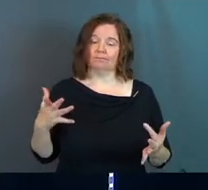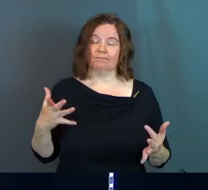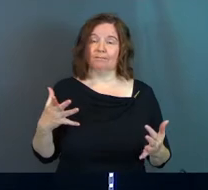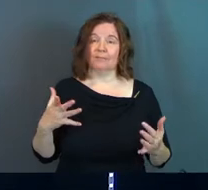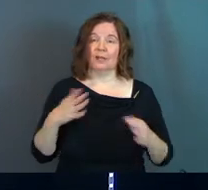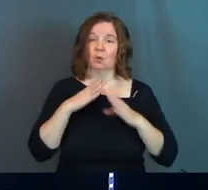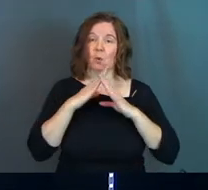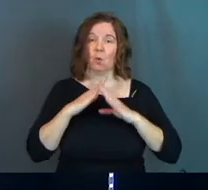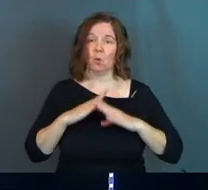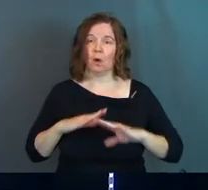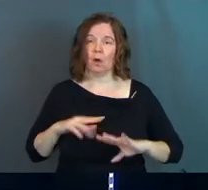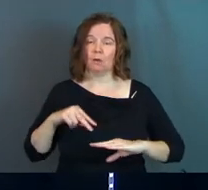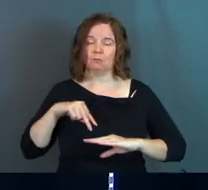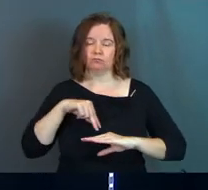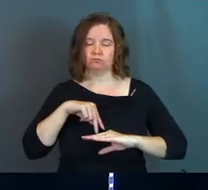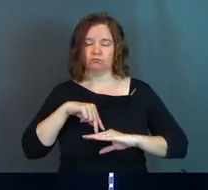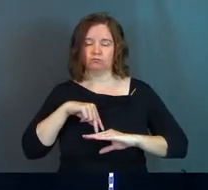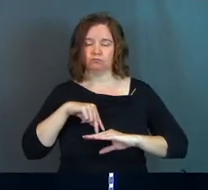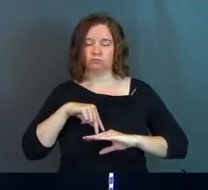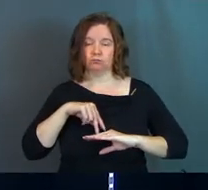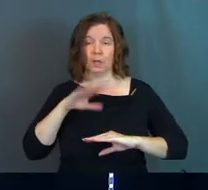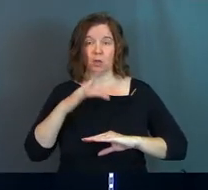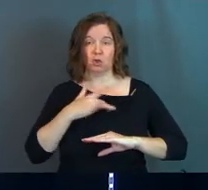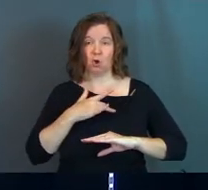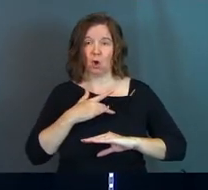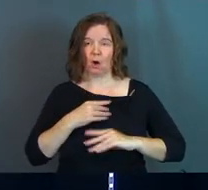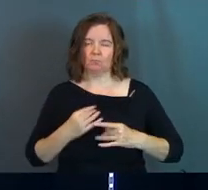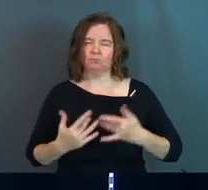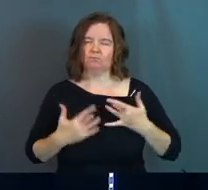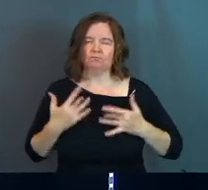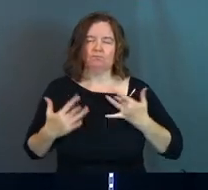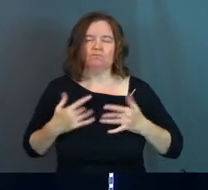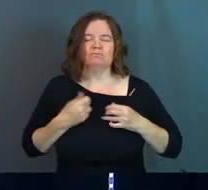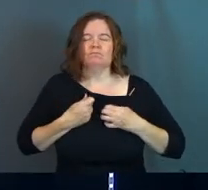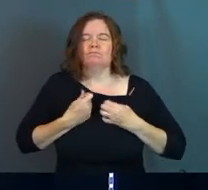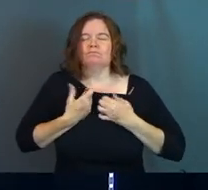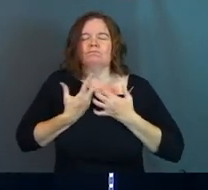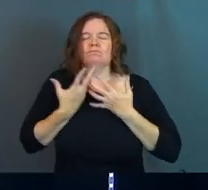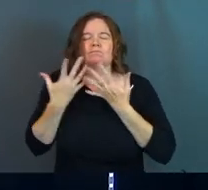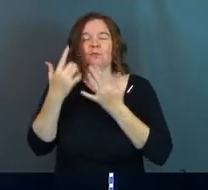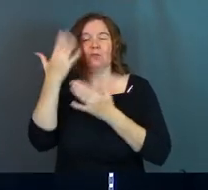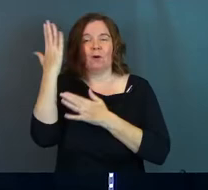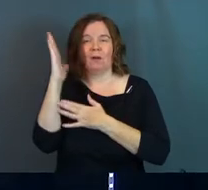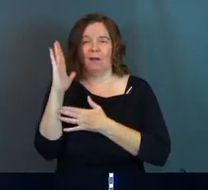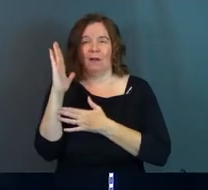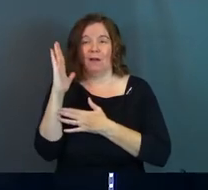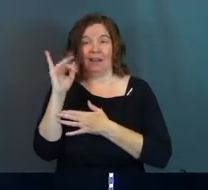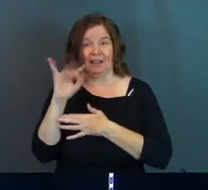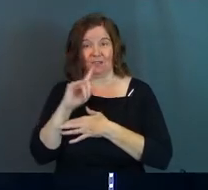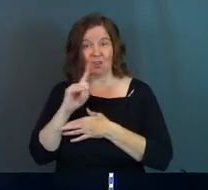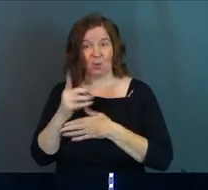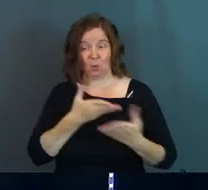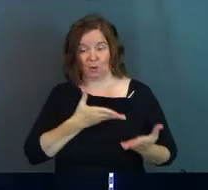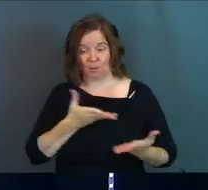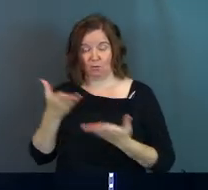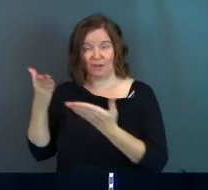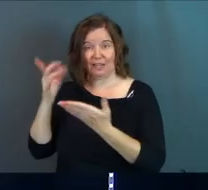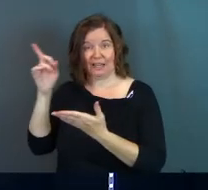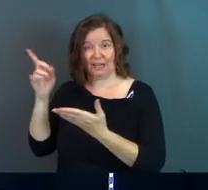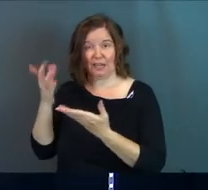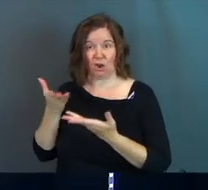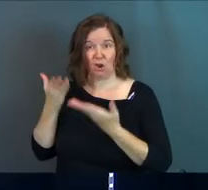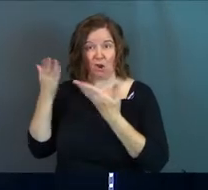as still as a statue and your heart be on fire for God. And if you are bringing him